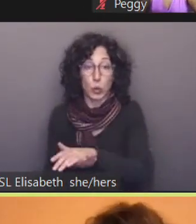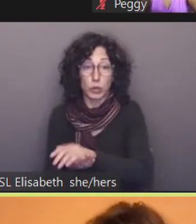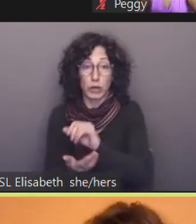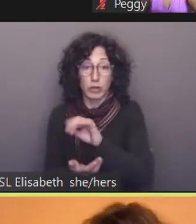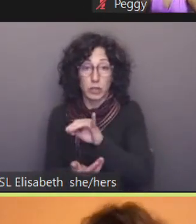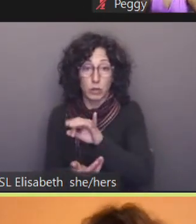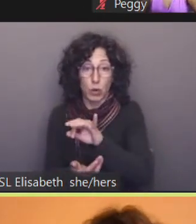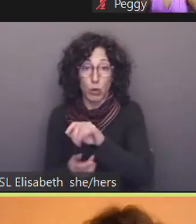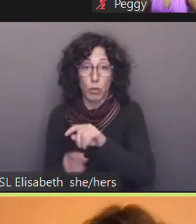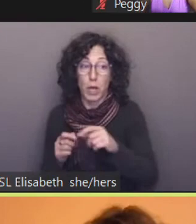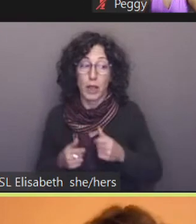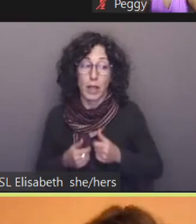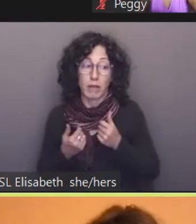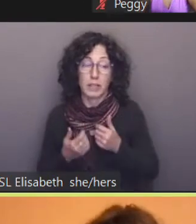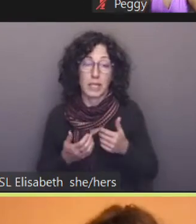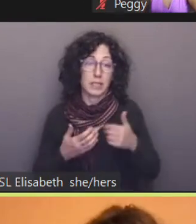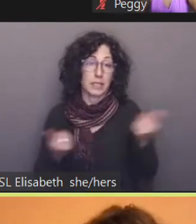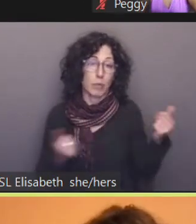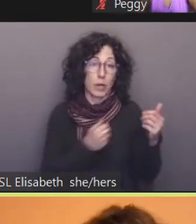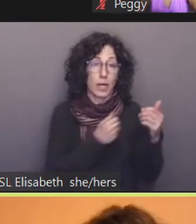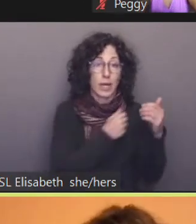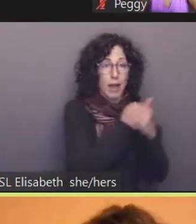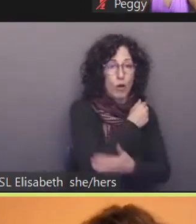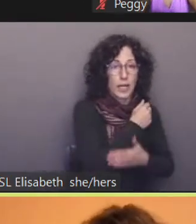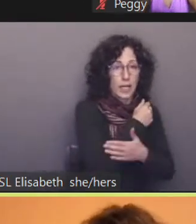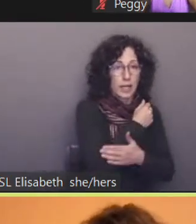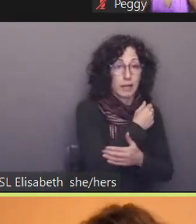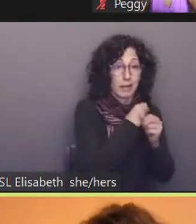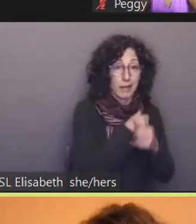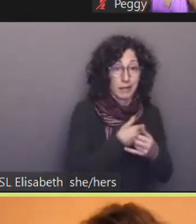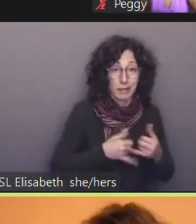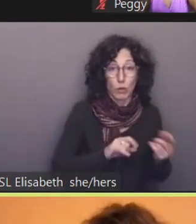another county? May they get the vaccine in San Francisco?